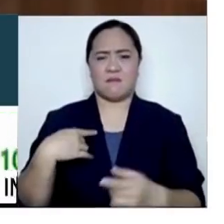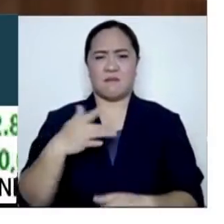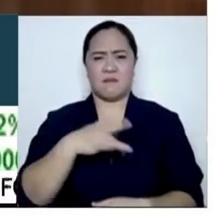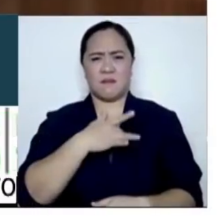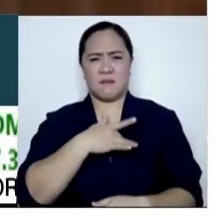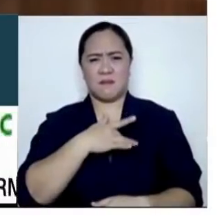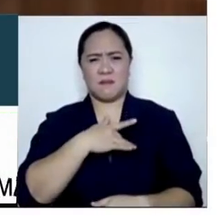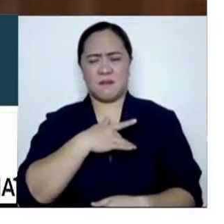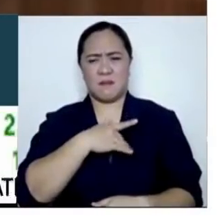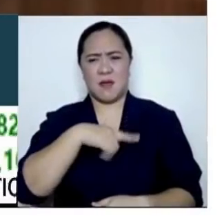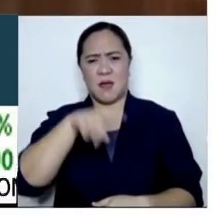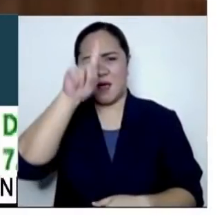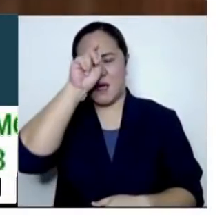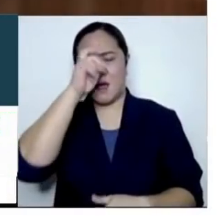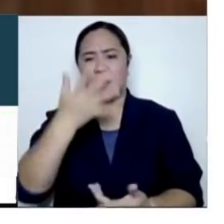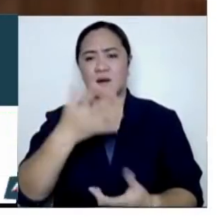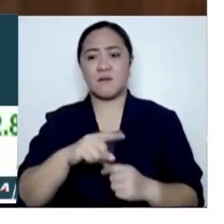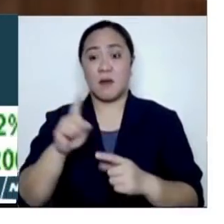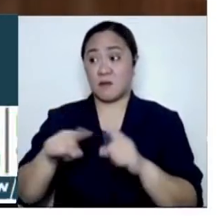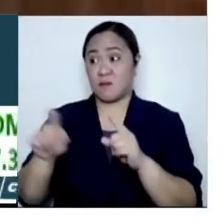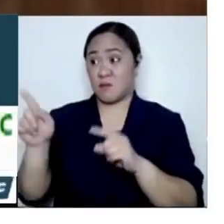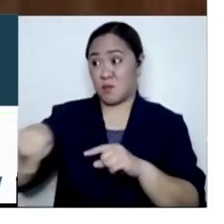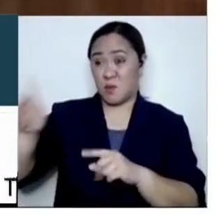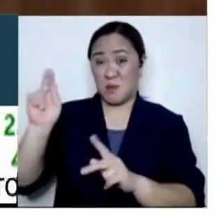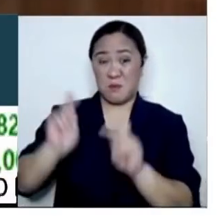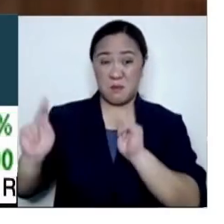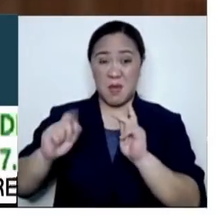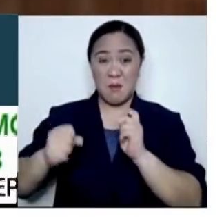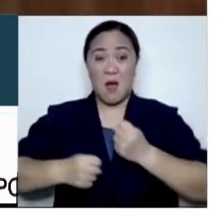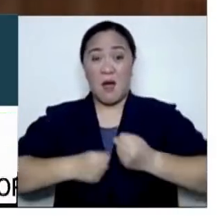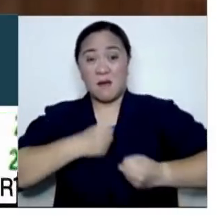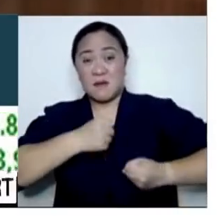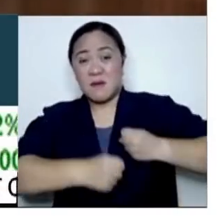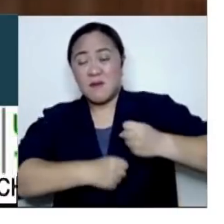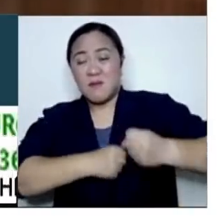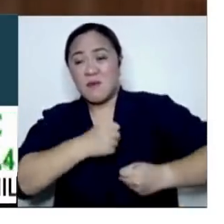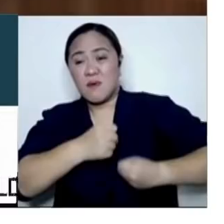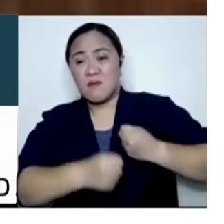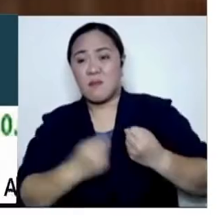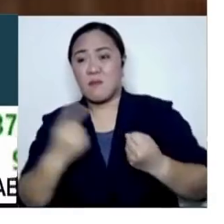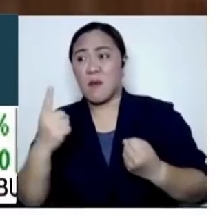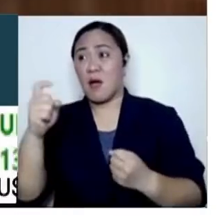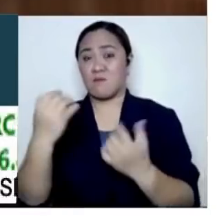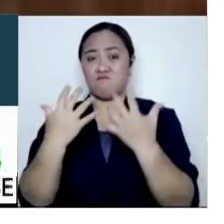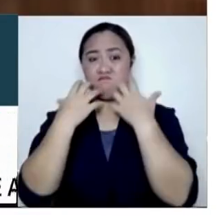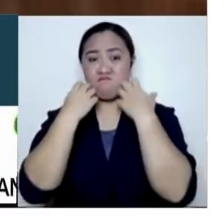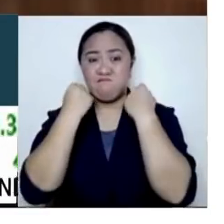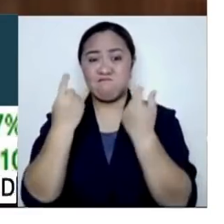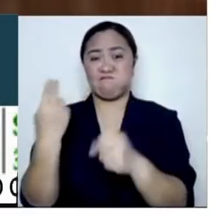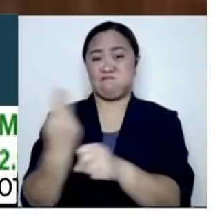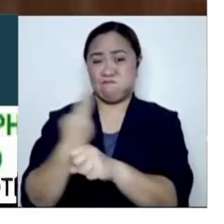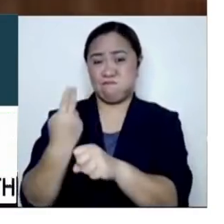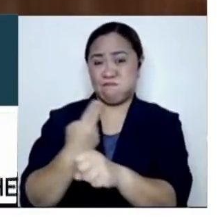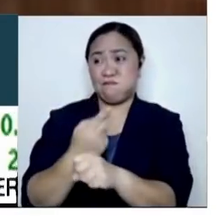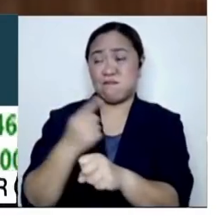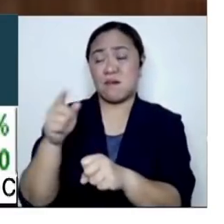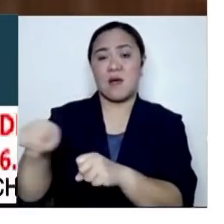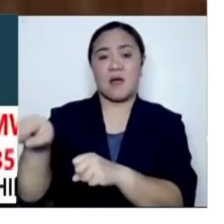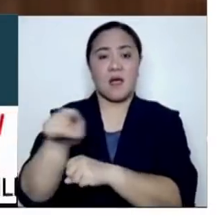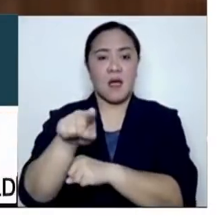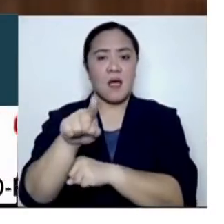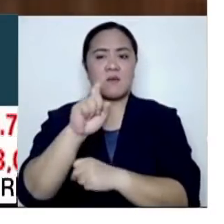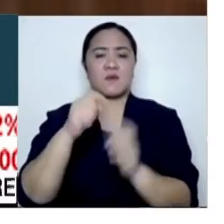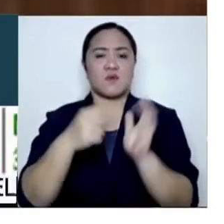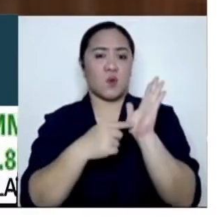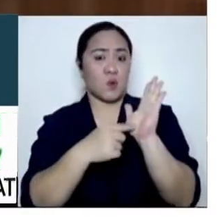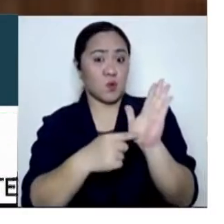na yung, at times of suffering, you engage in conspicuous consumption, an obnoxious display of